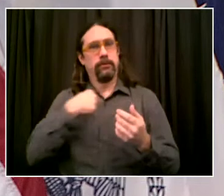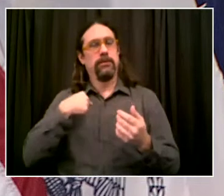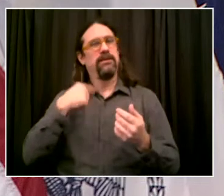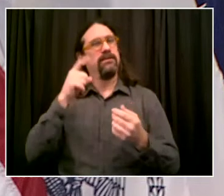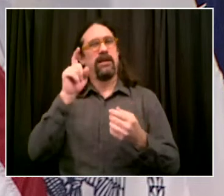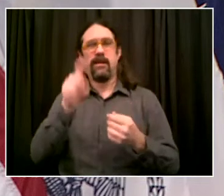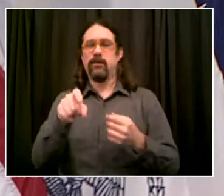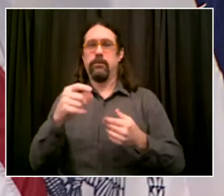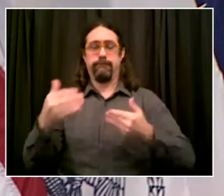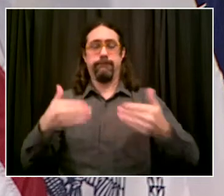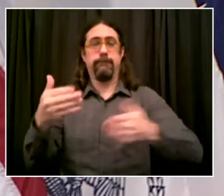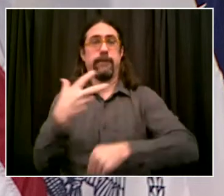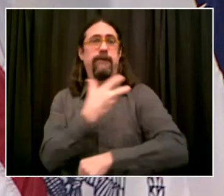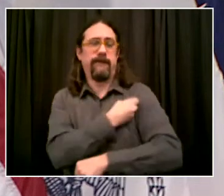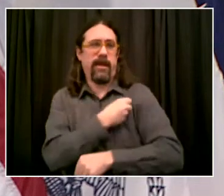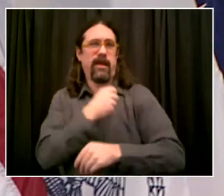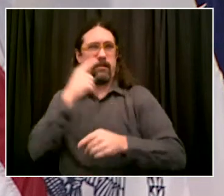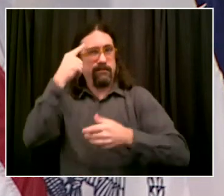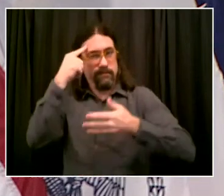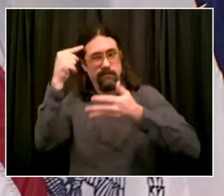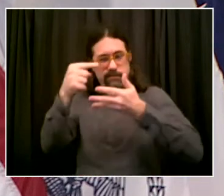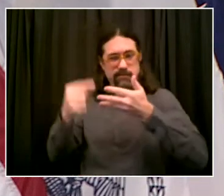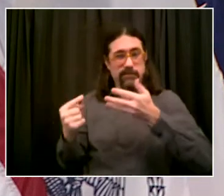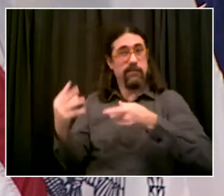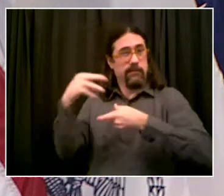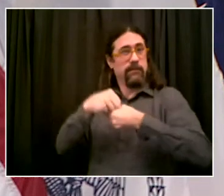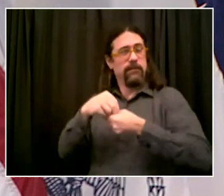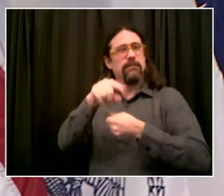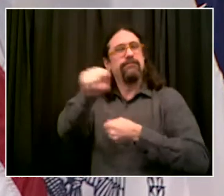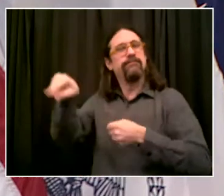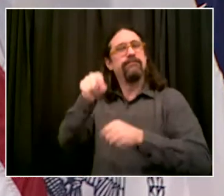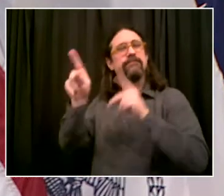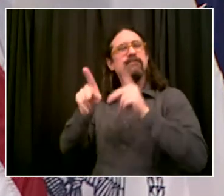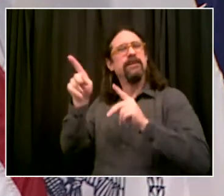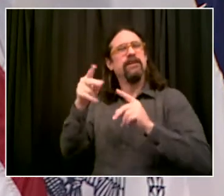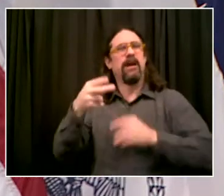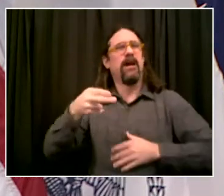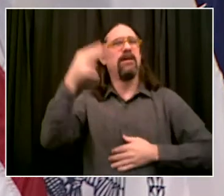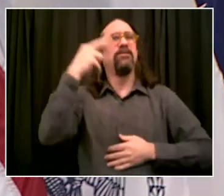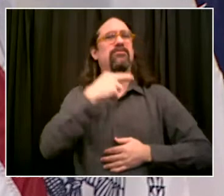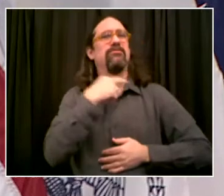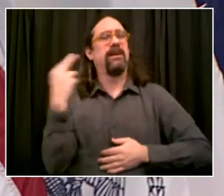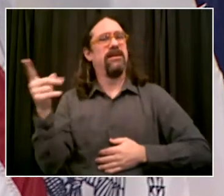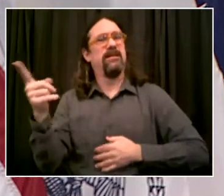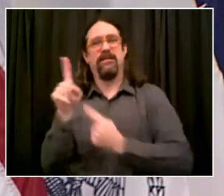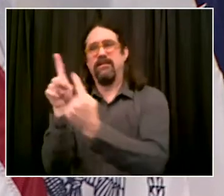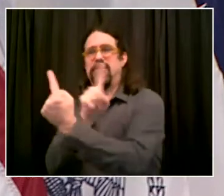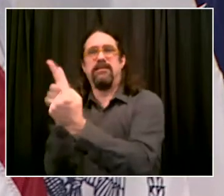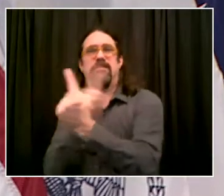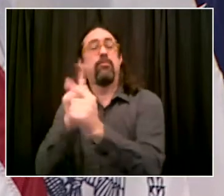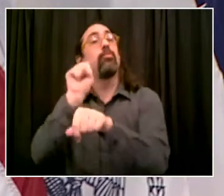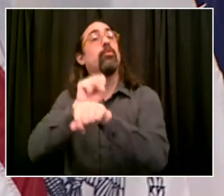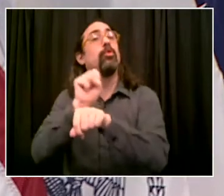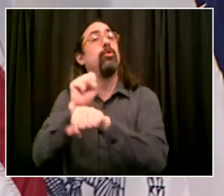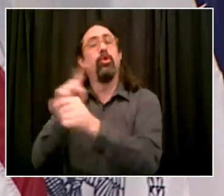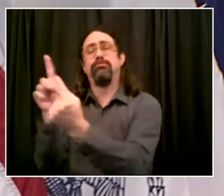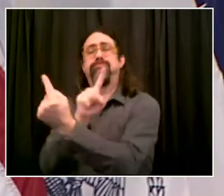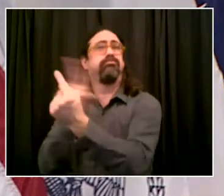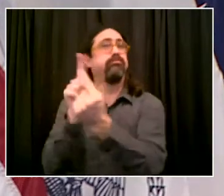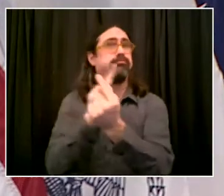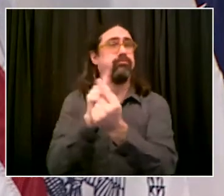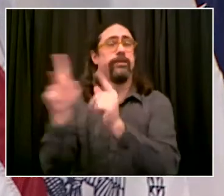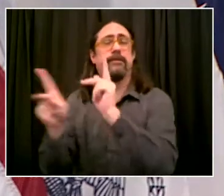everyone to stop the spread of this disease. Indoor dining obviously involves people taking off their masks,